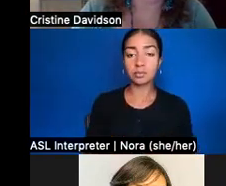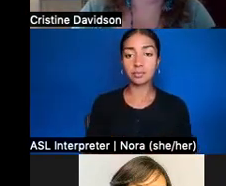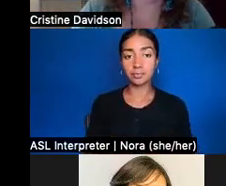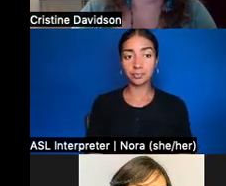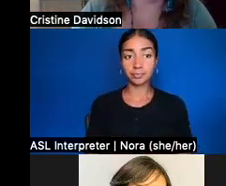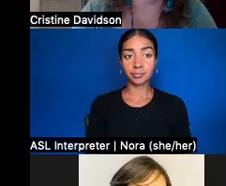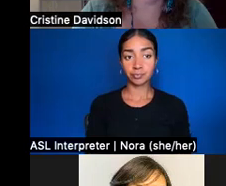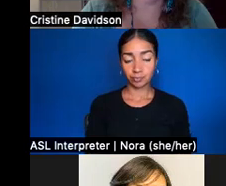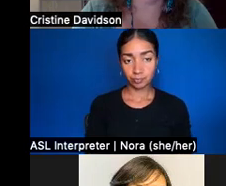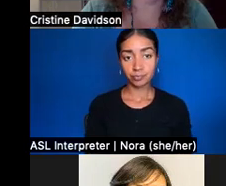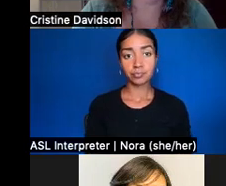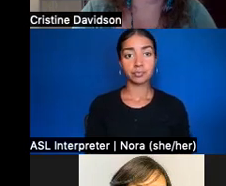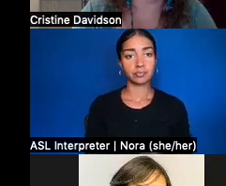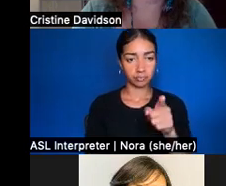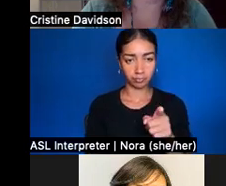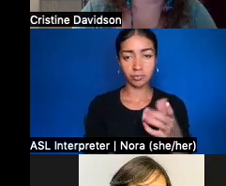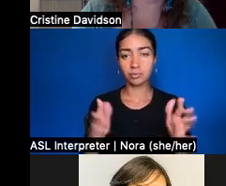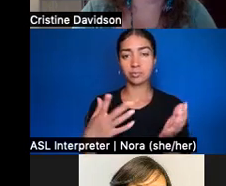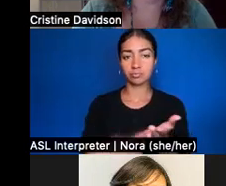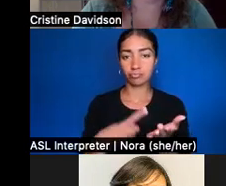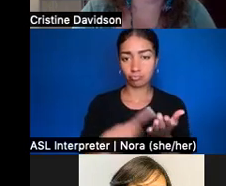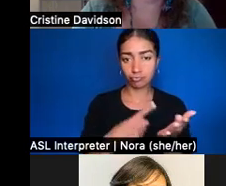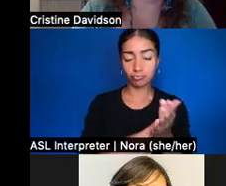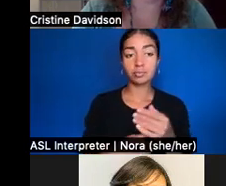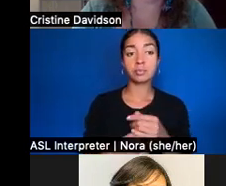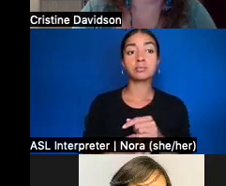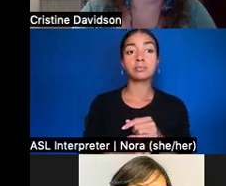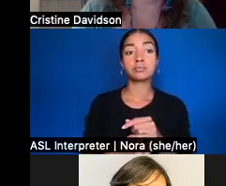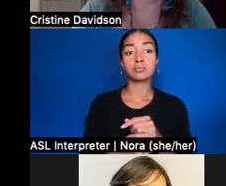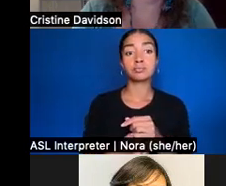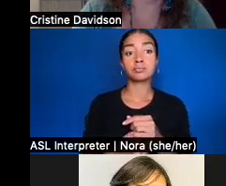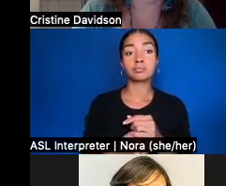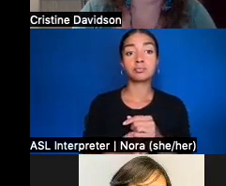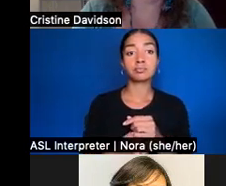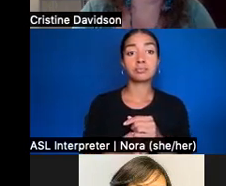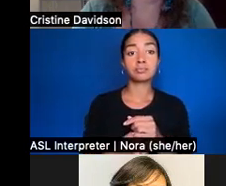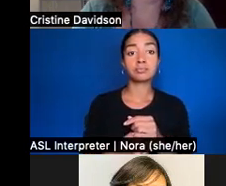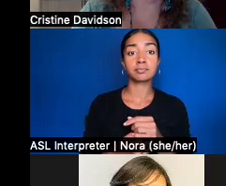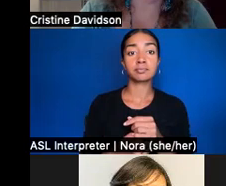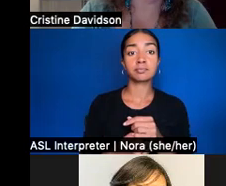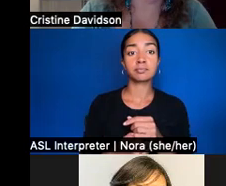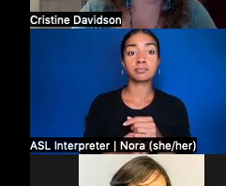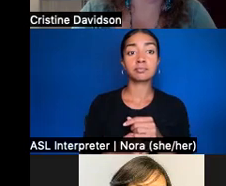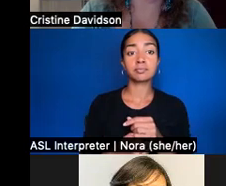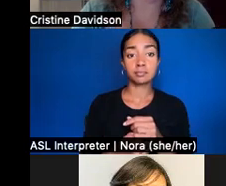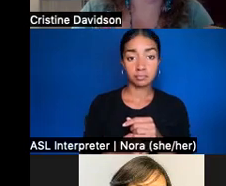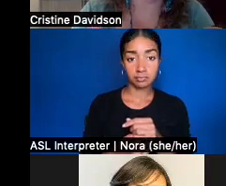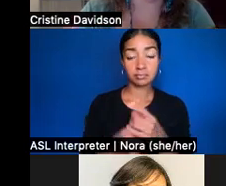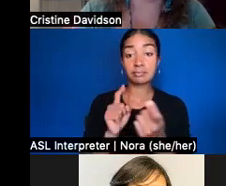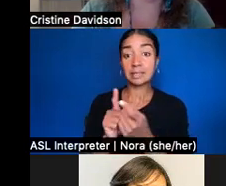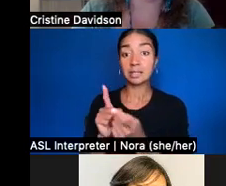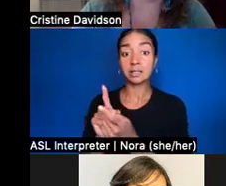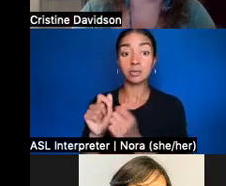Okay, we talked about this already. Meeting with practitioners to make victims' reality visible, influence